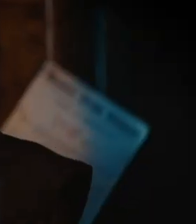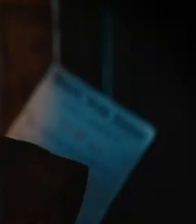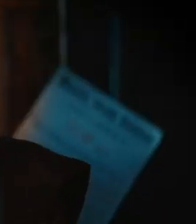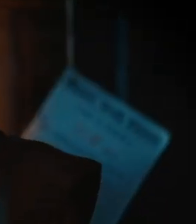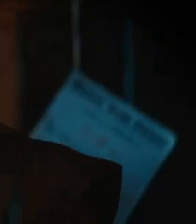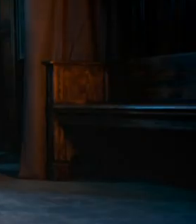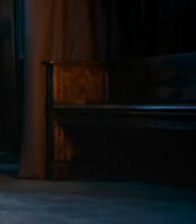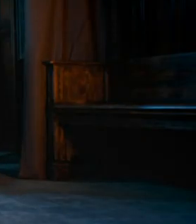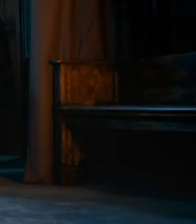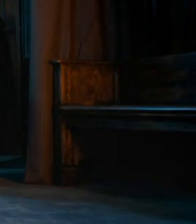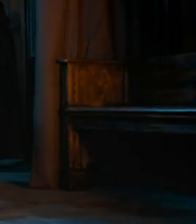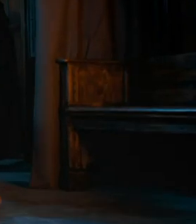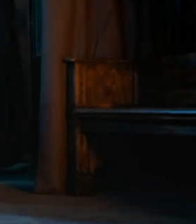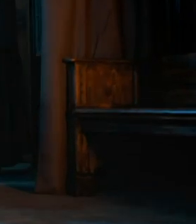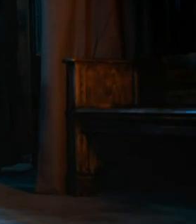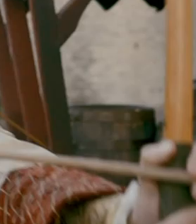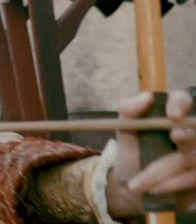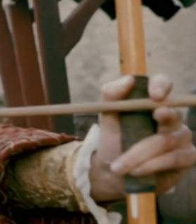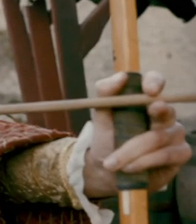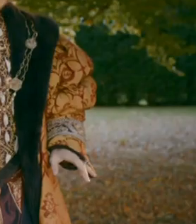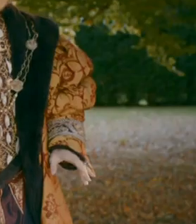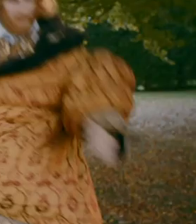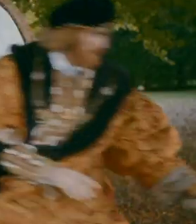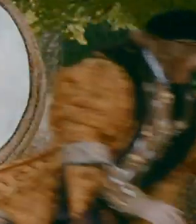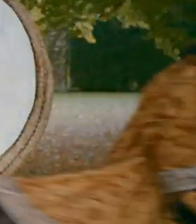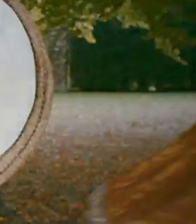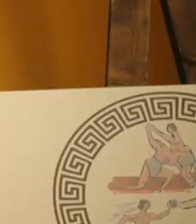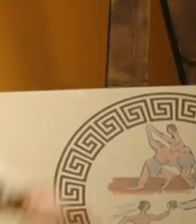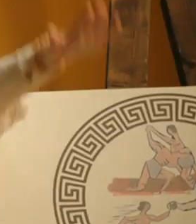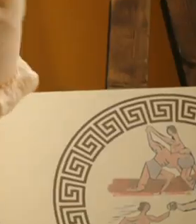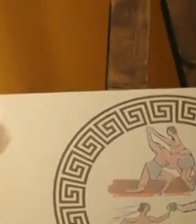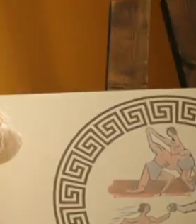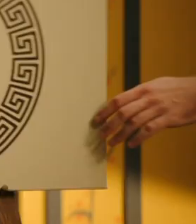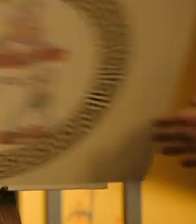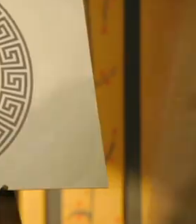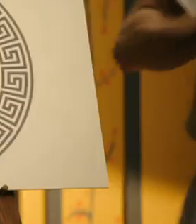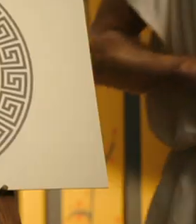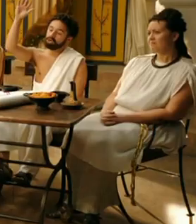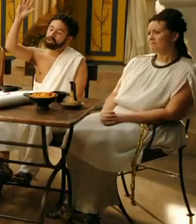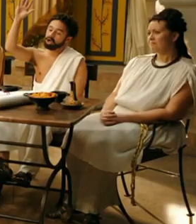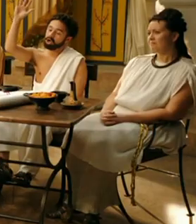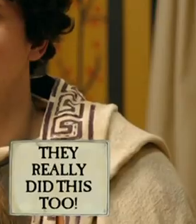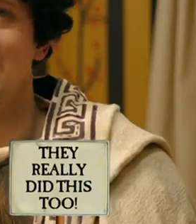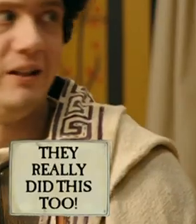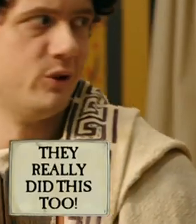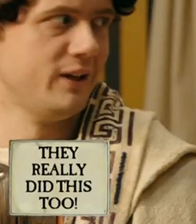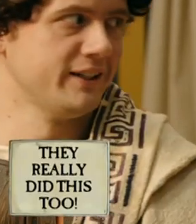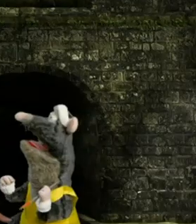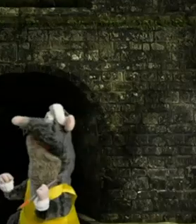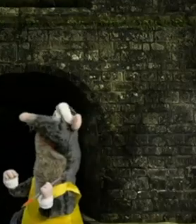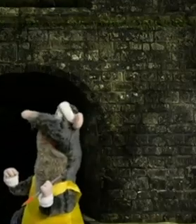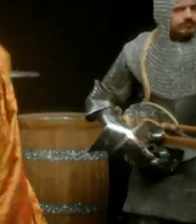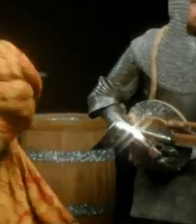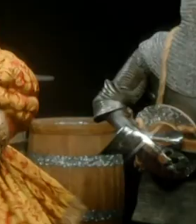Welcome to Horrible History's Outrageous Olympics. Yes! Oh, this is Olympic history in the making. On Mount Olympus. Brutal. I love it